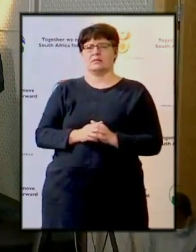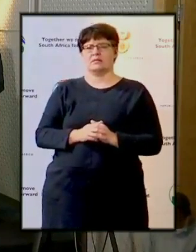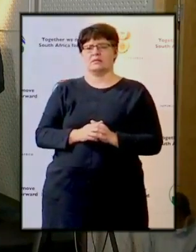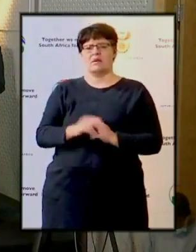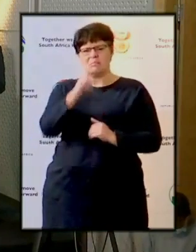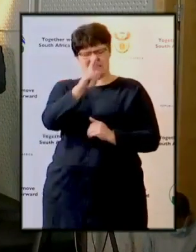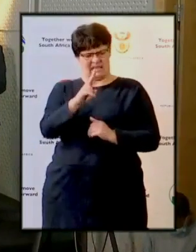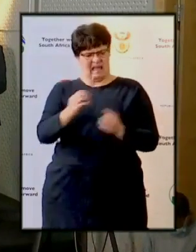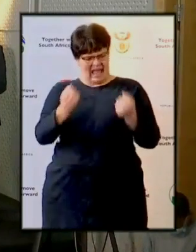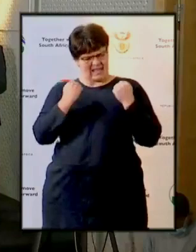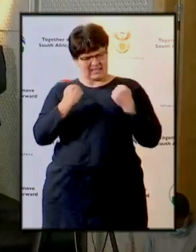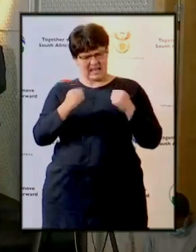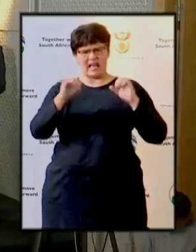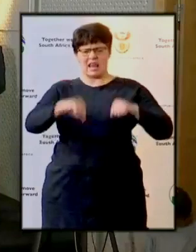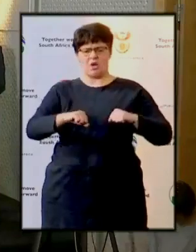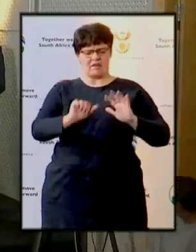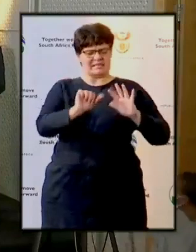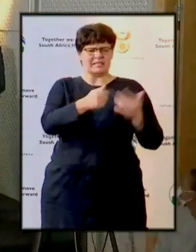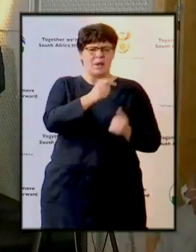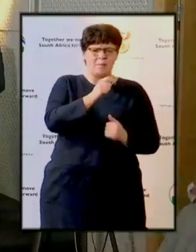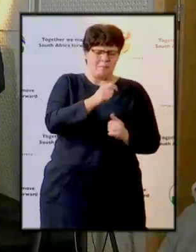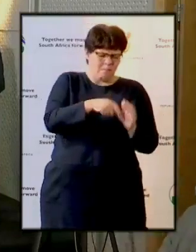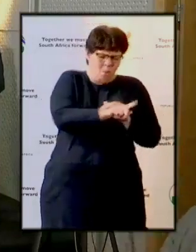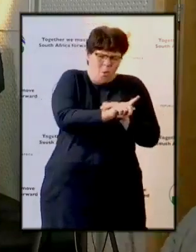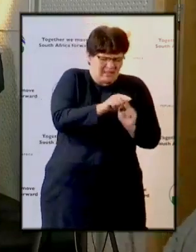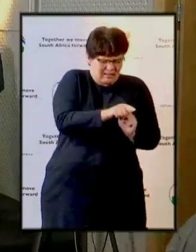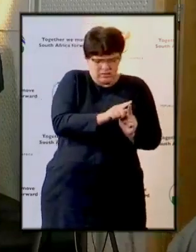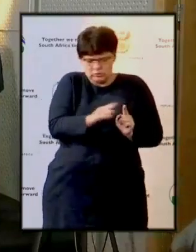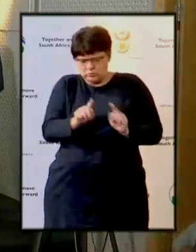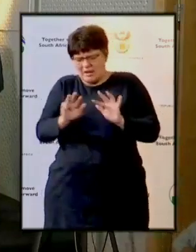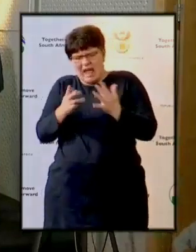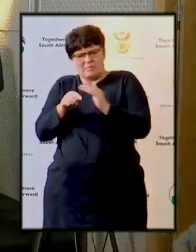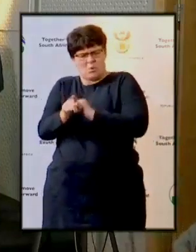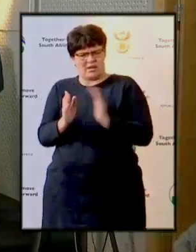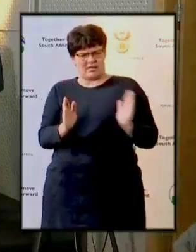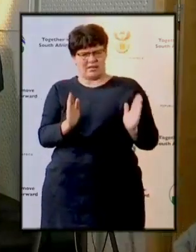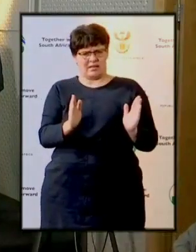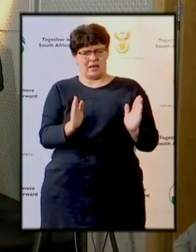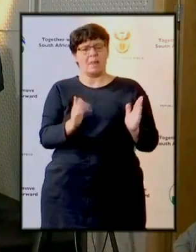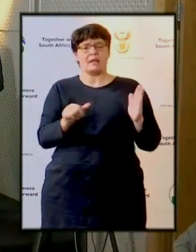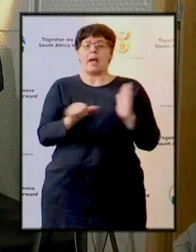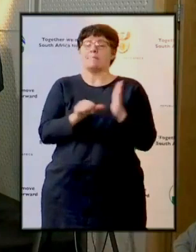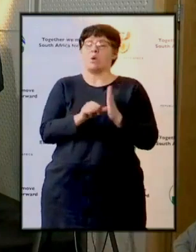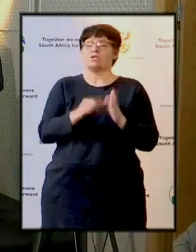exercising will be allowed between 6 a.m. and 9 a.m. Now, most of the essential workers, some of